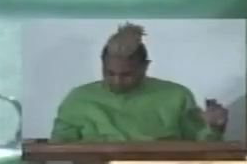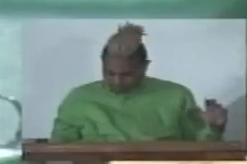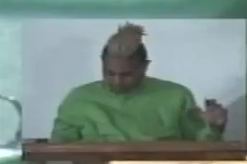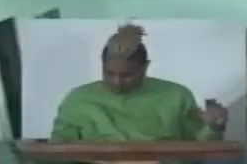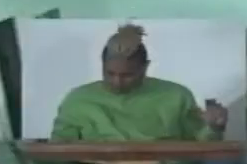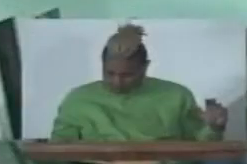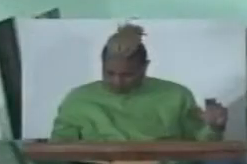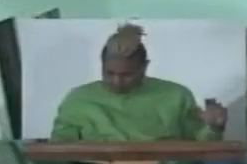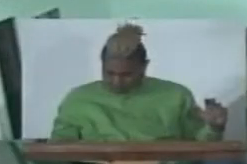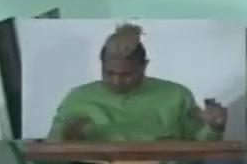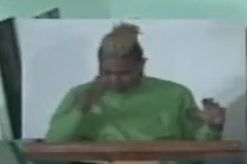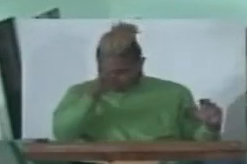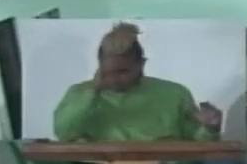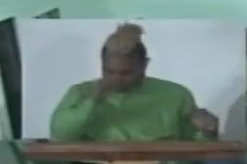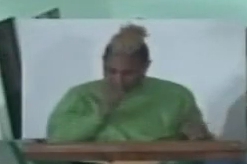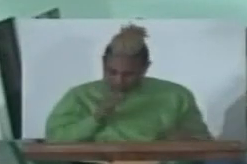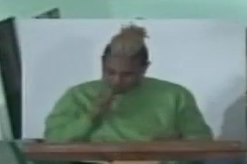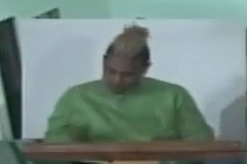crave your indulgence, Mr. President.